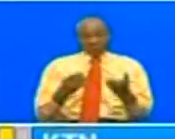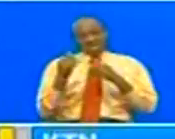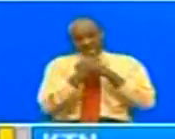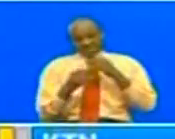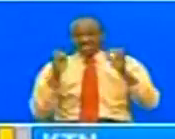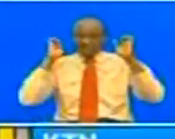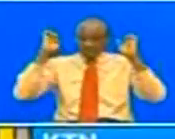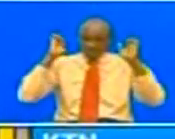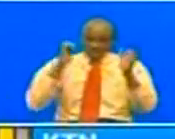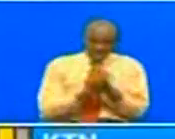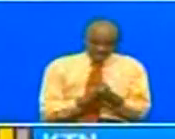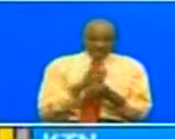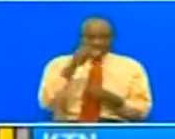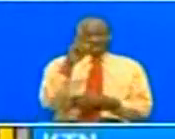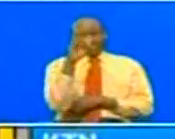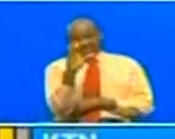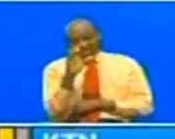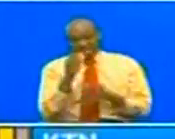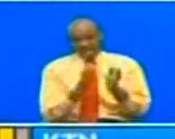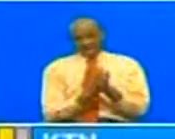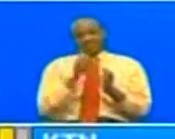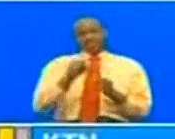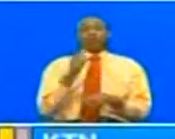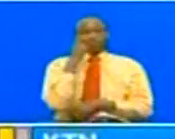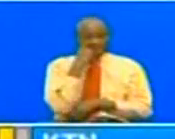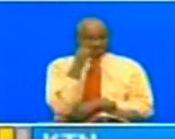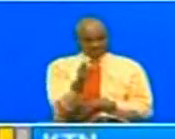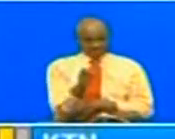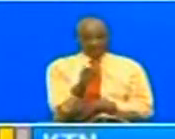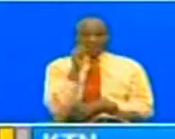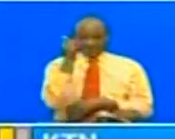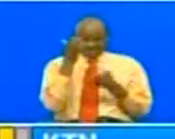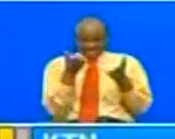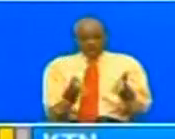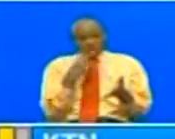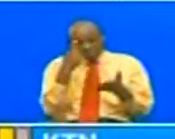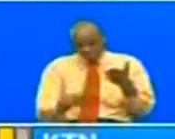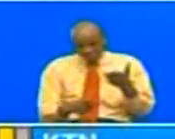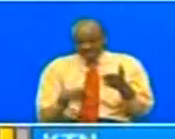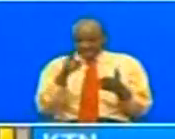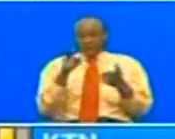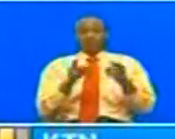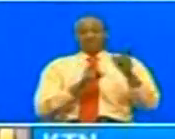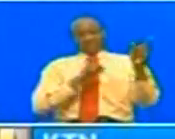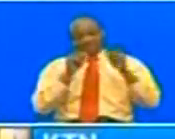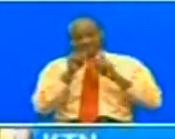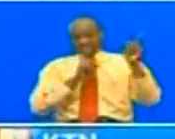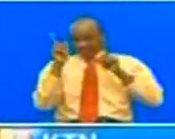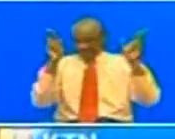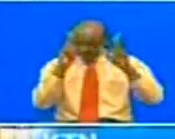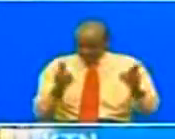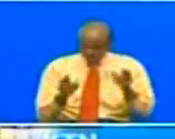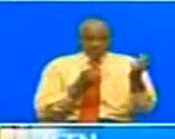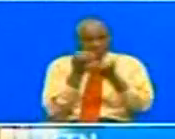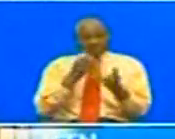as Ethiopia, the DRC, and South Sudan. The president now says that growing continental trade should be the focus